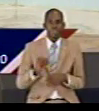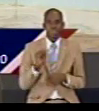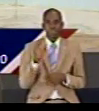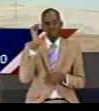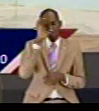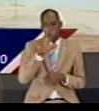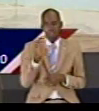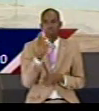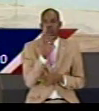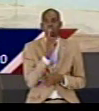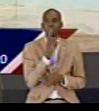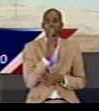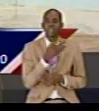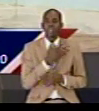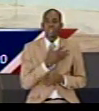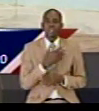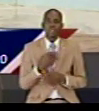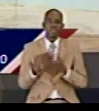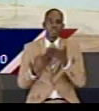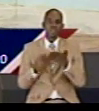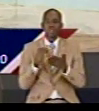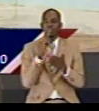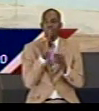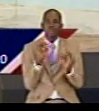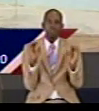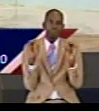water, and there is